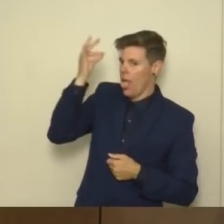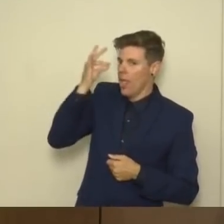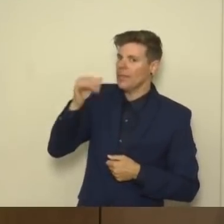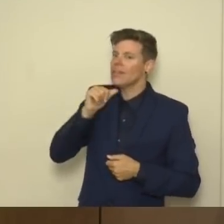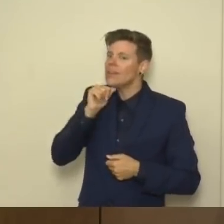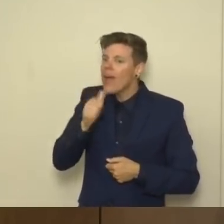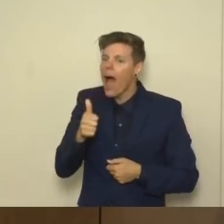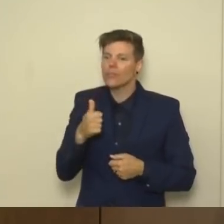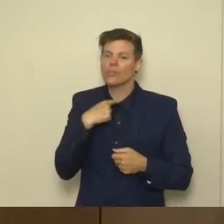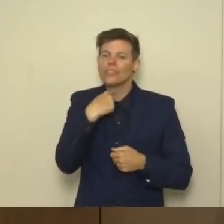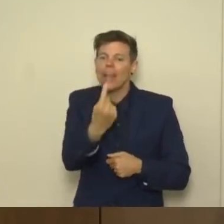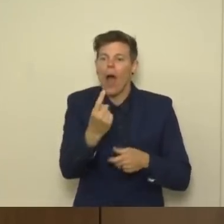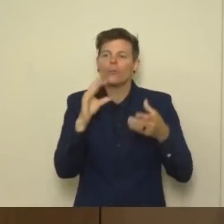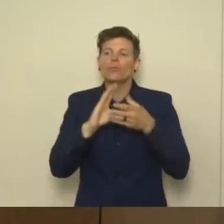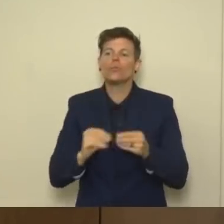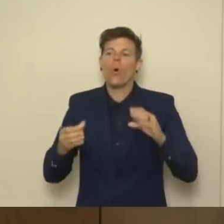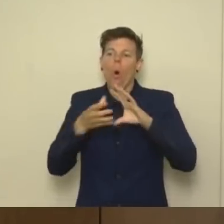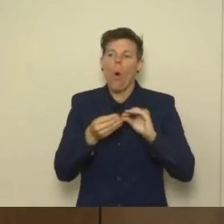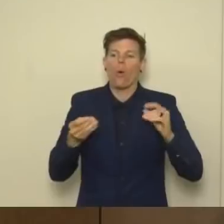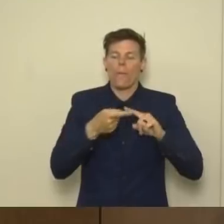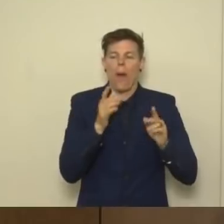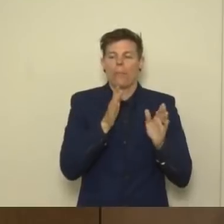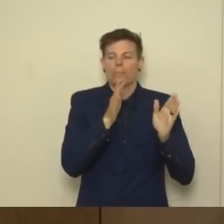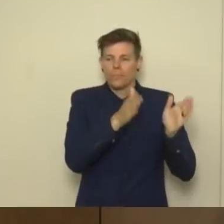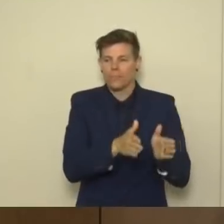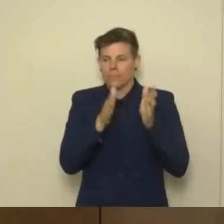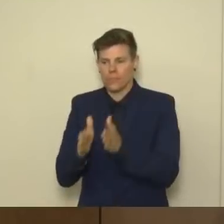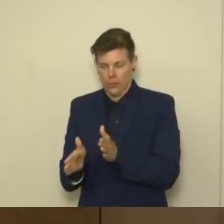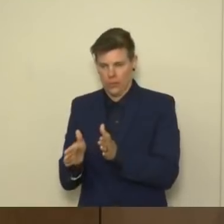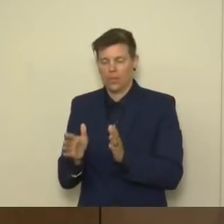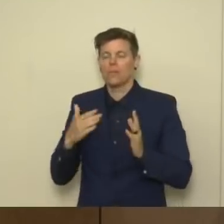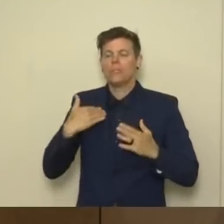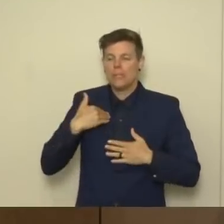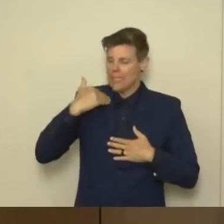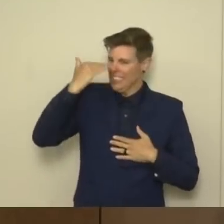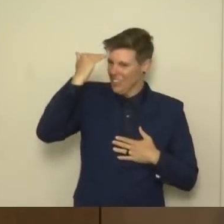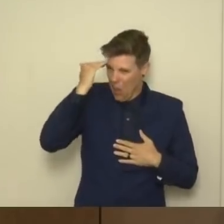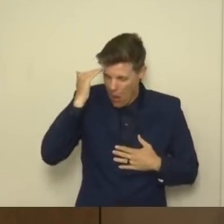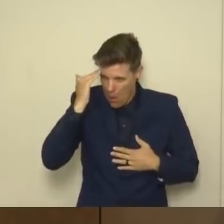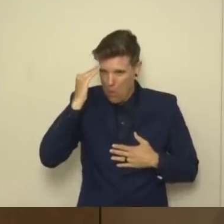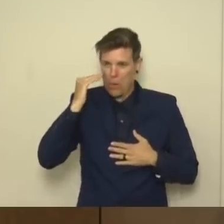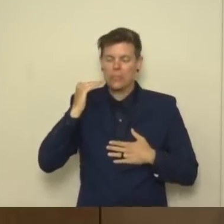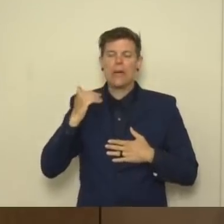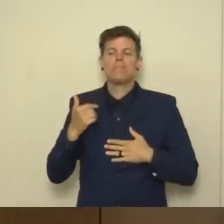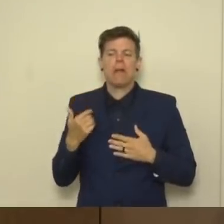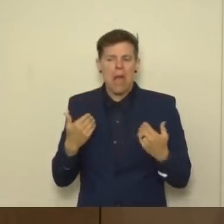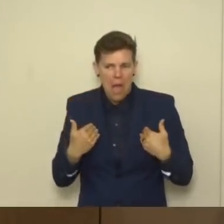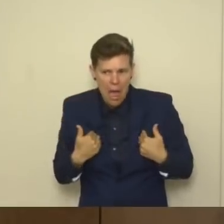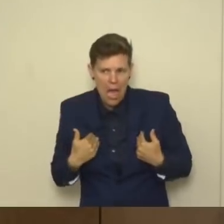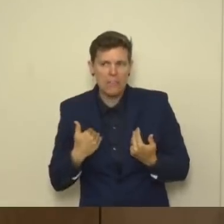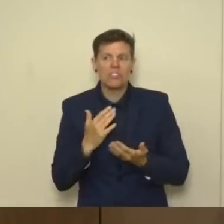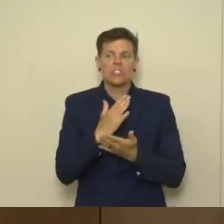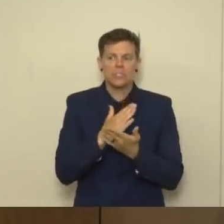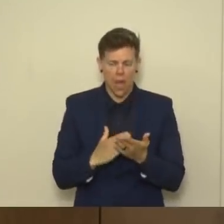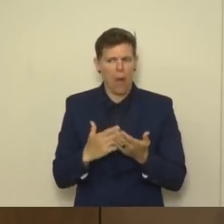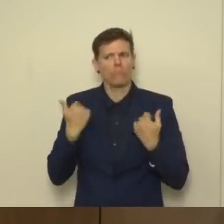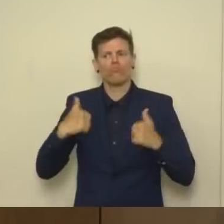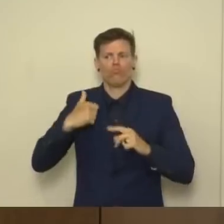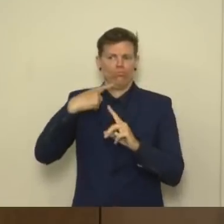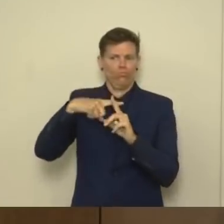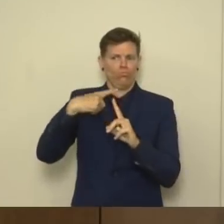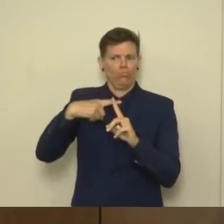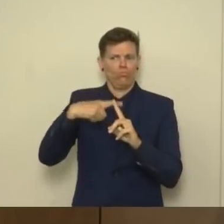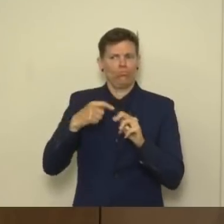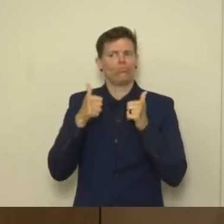information. But we know that there are incredible online or televised early learning techniques. I'll use the